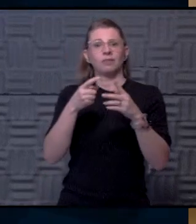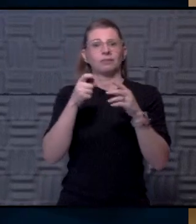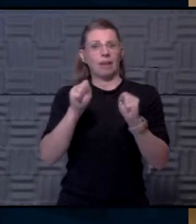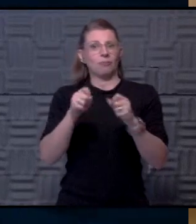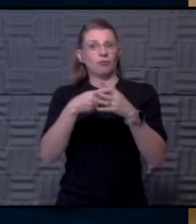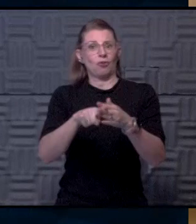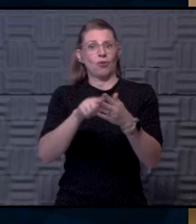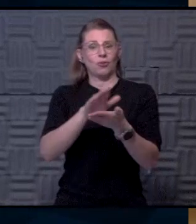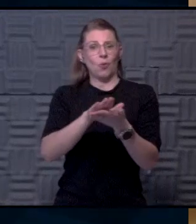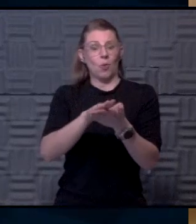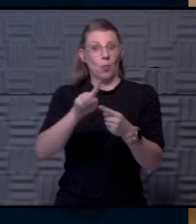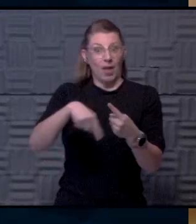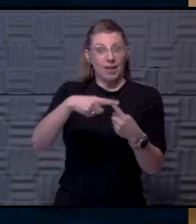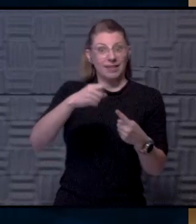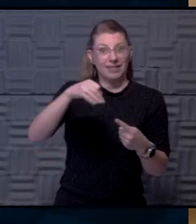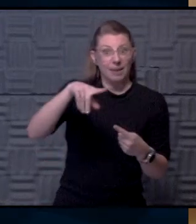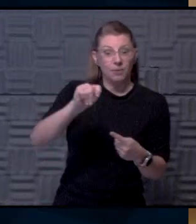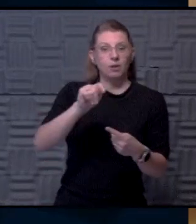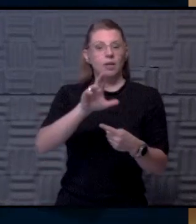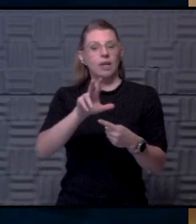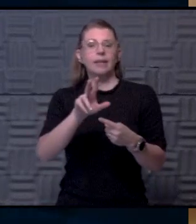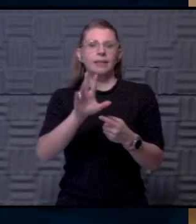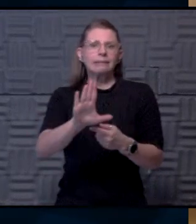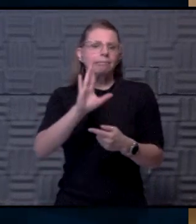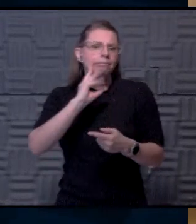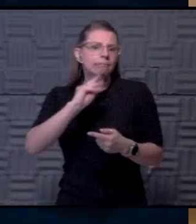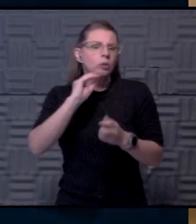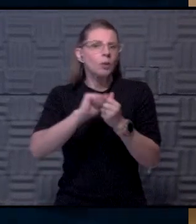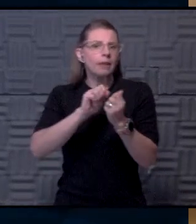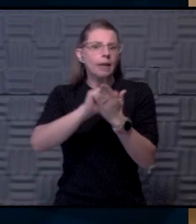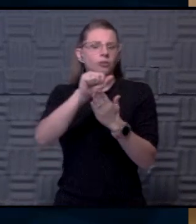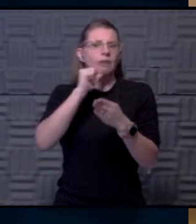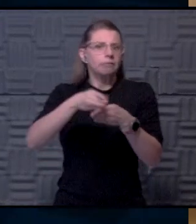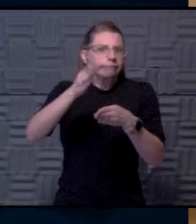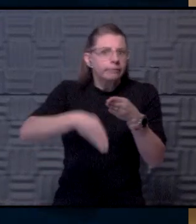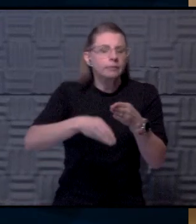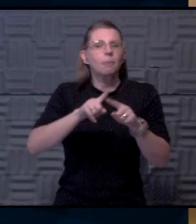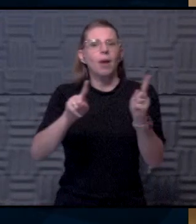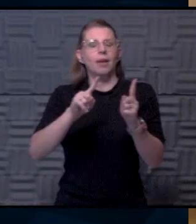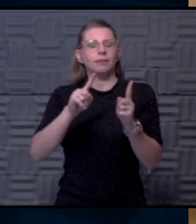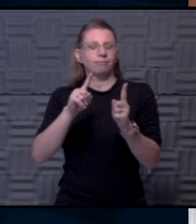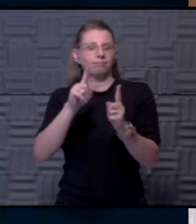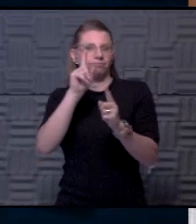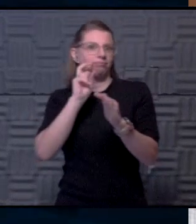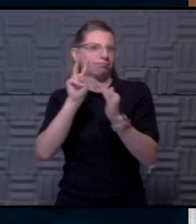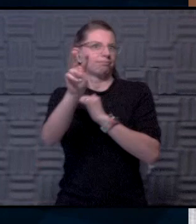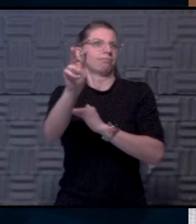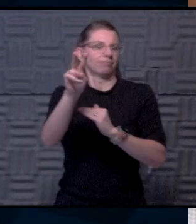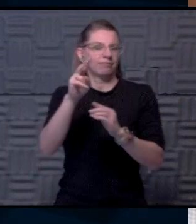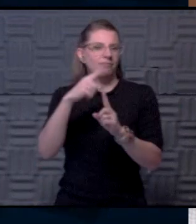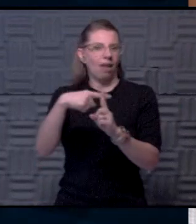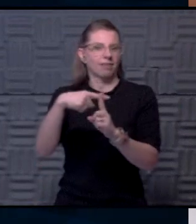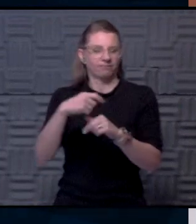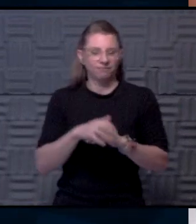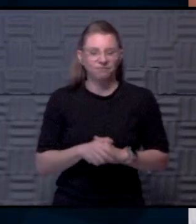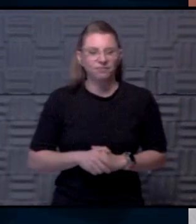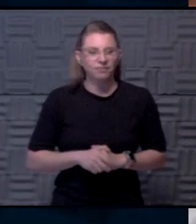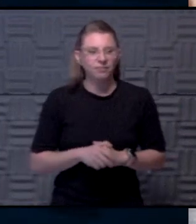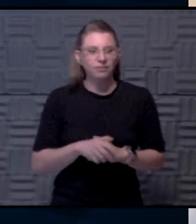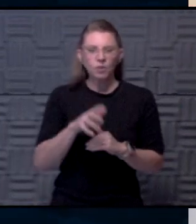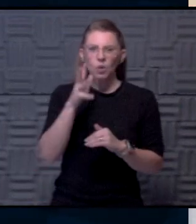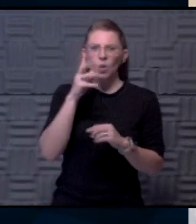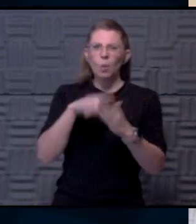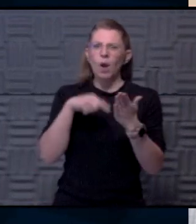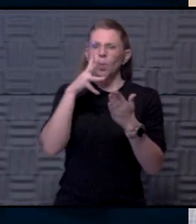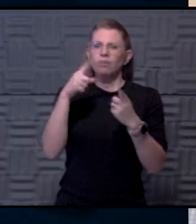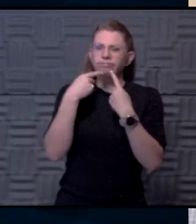September, and while his journey with cancer is not complete, all signs are positive. Yeah, what would you tell another little